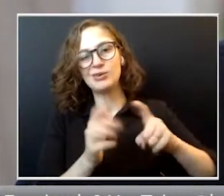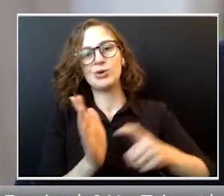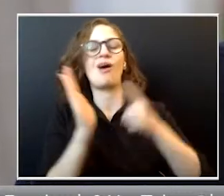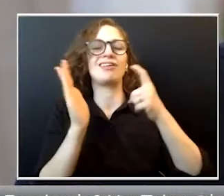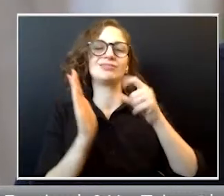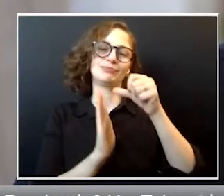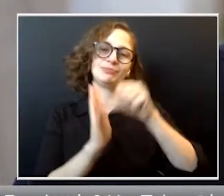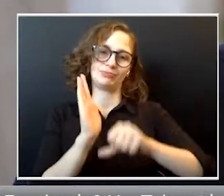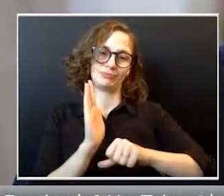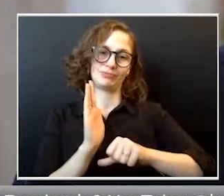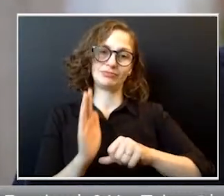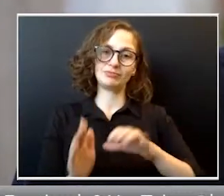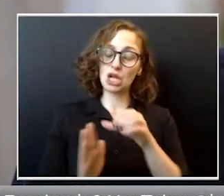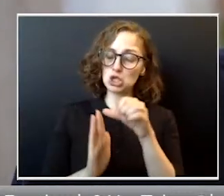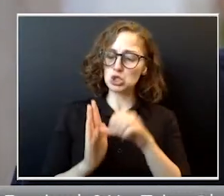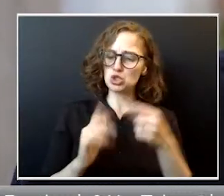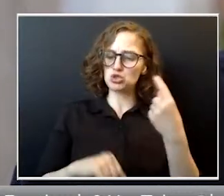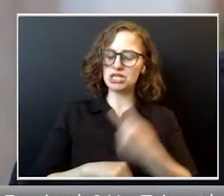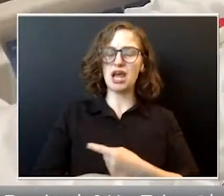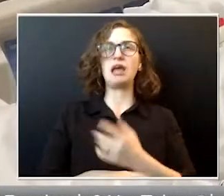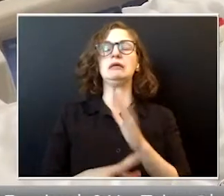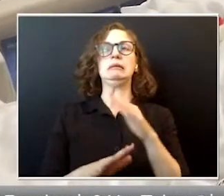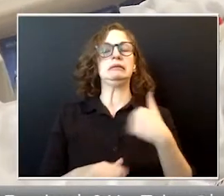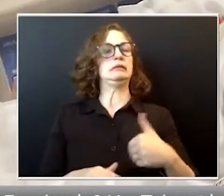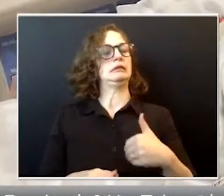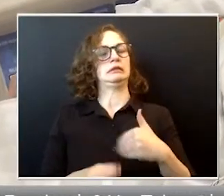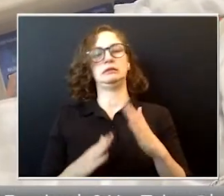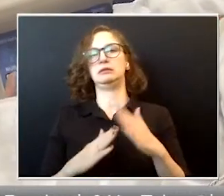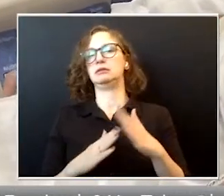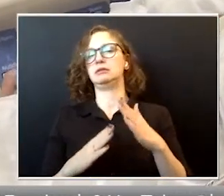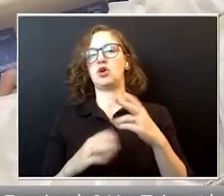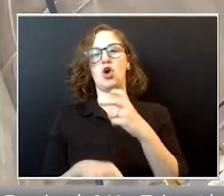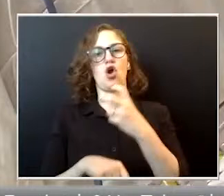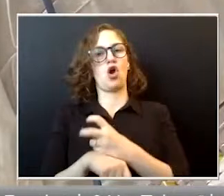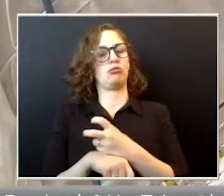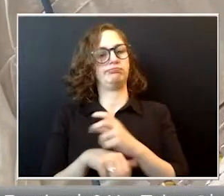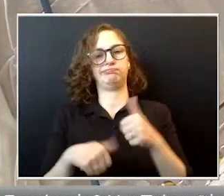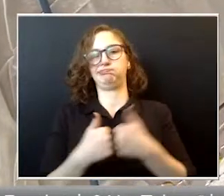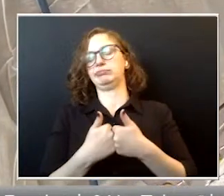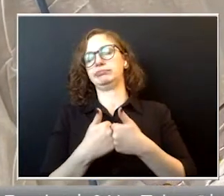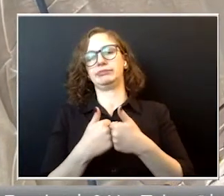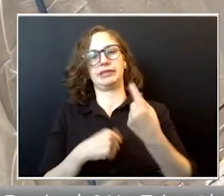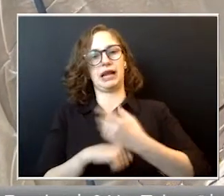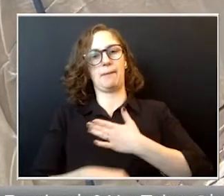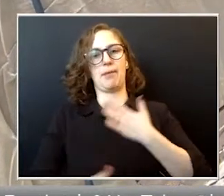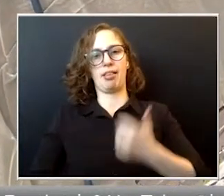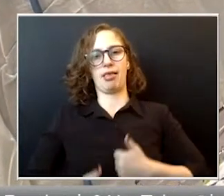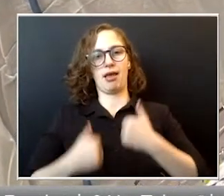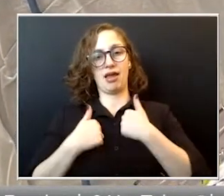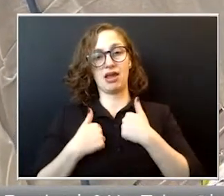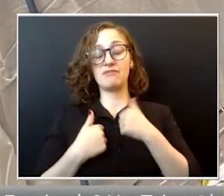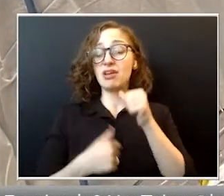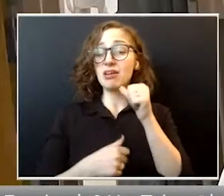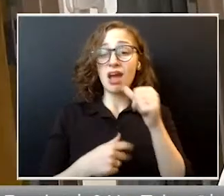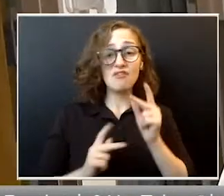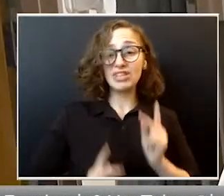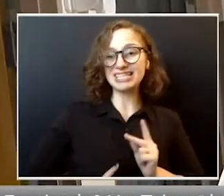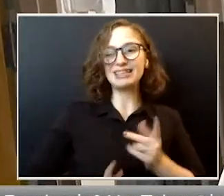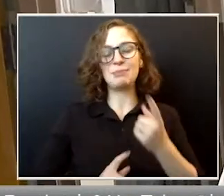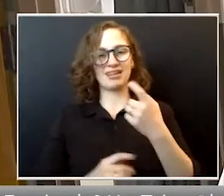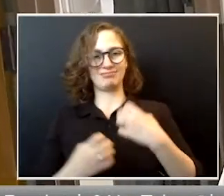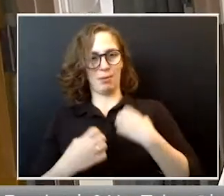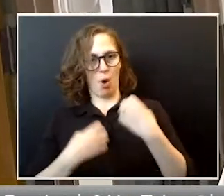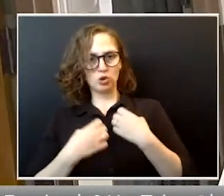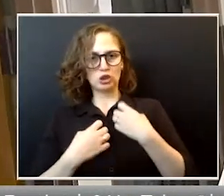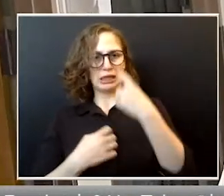Not physically, but mentally and emotionally. He was about to undergo a surgery that terrified him on a very human level, and at